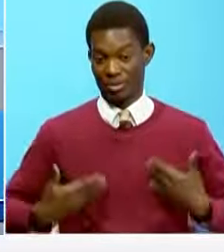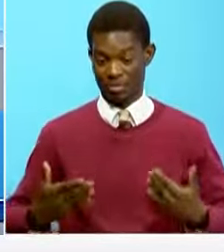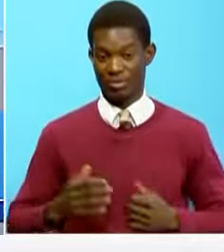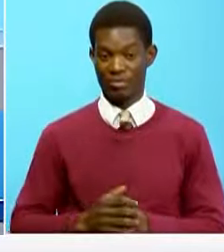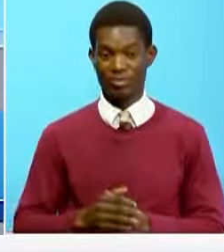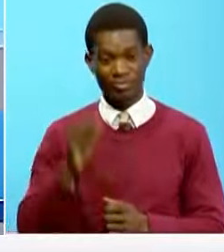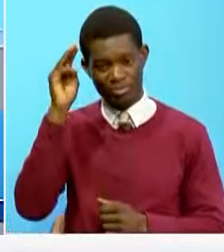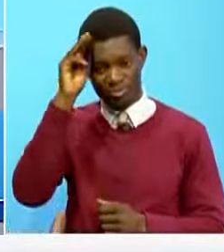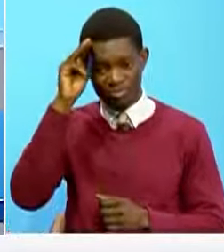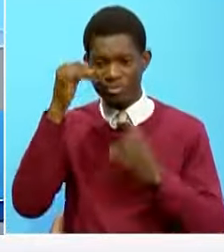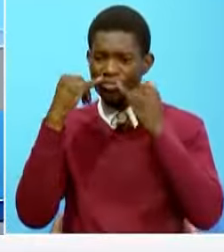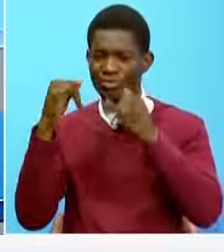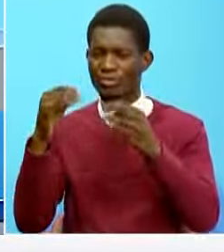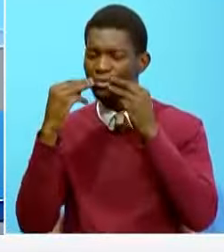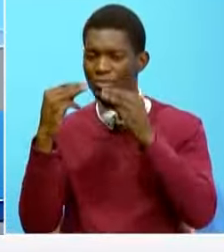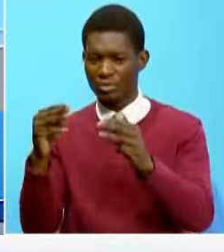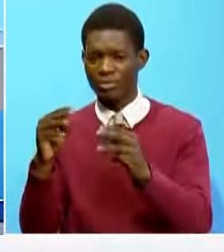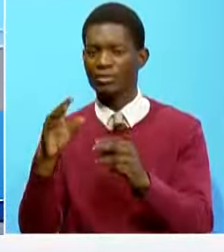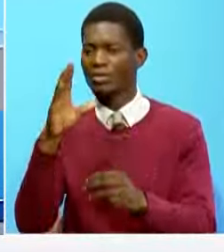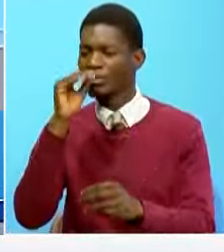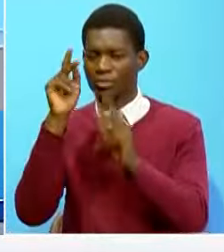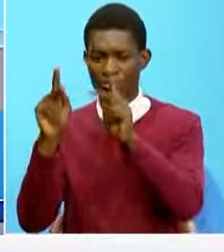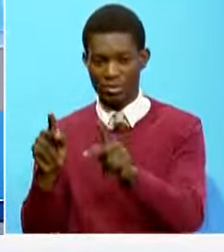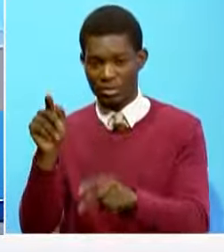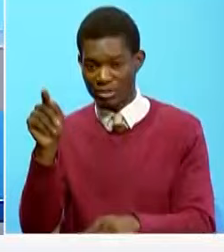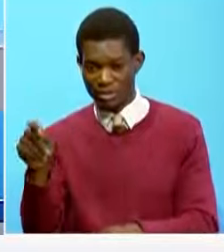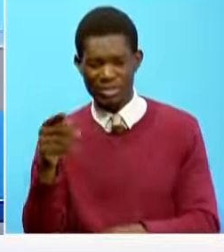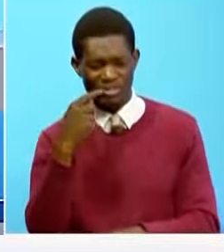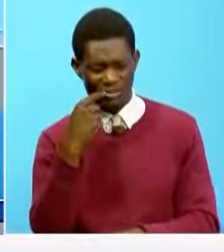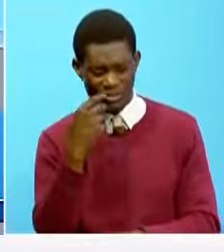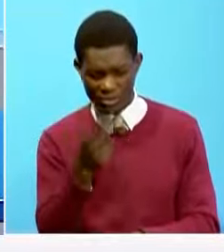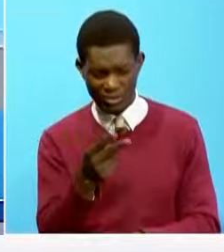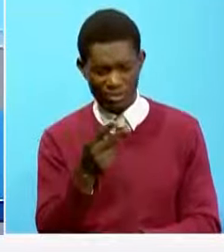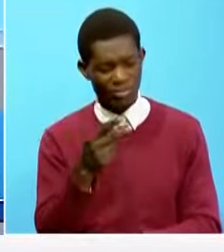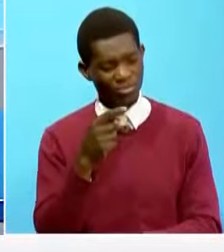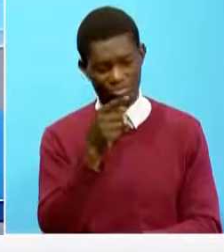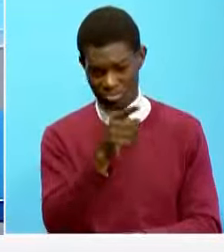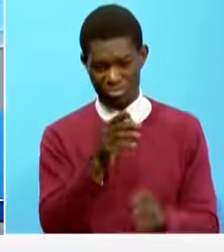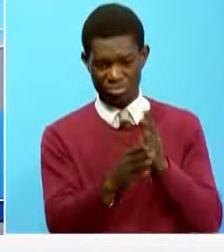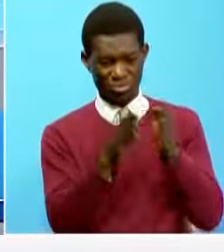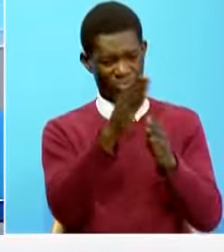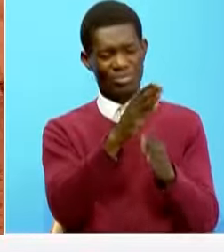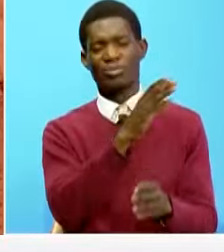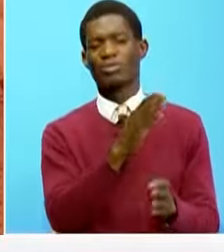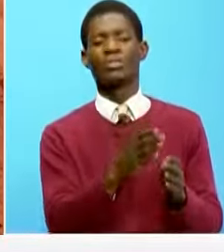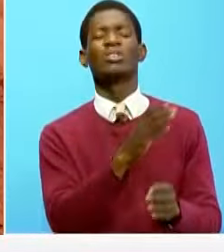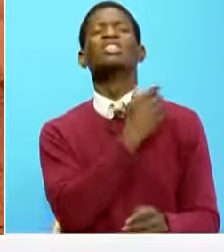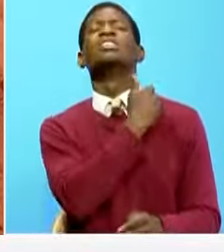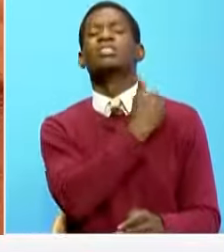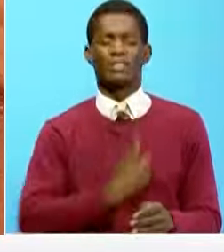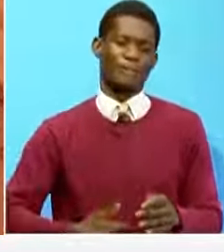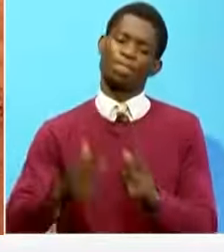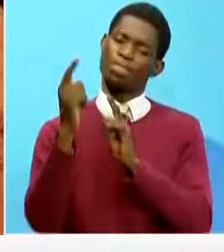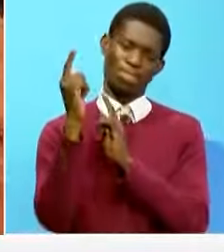Henry Kapata appreciated the seriousness that the contractor has attached to the works. More in the following report.